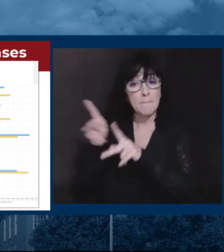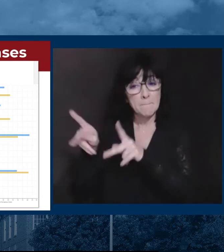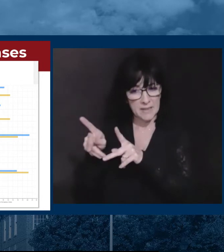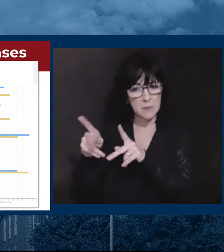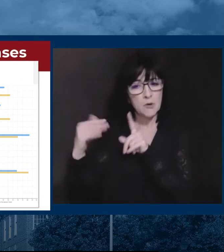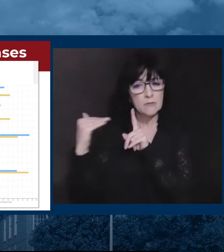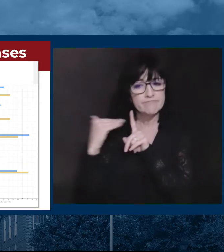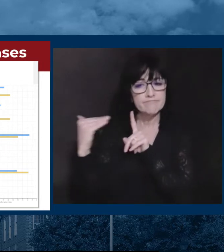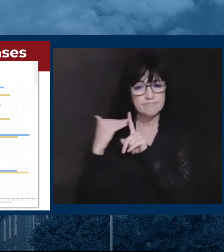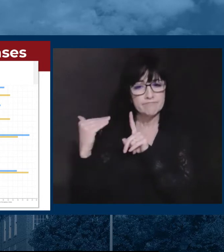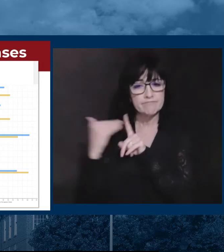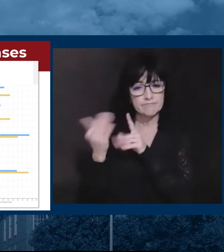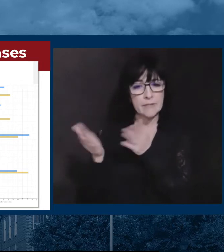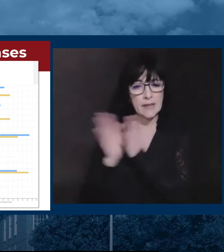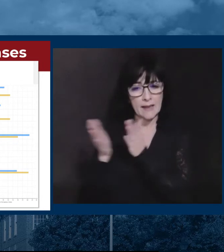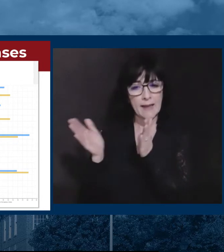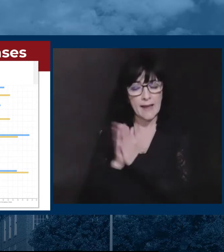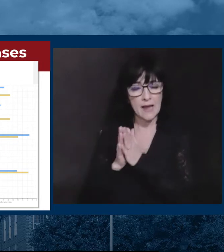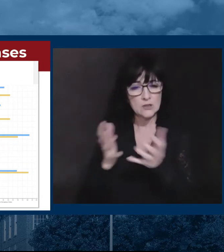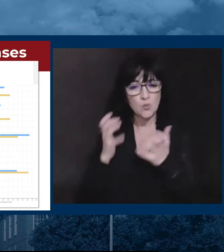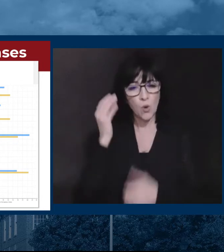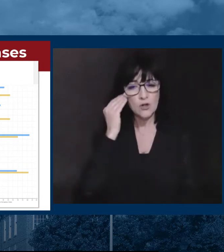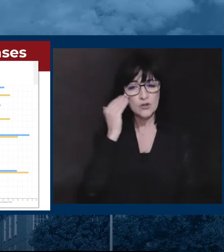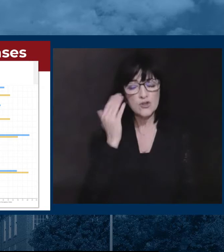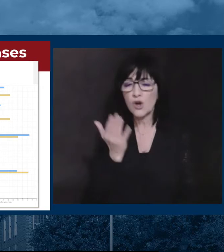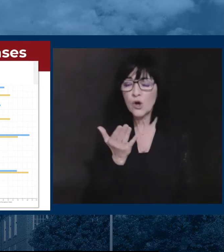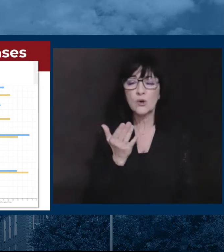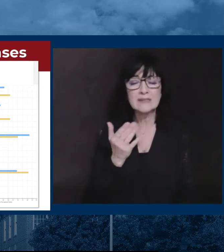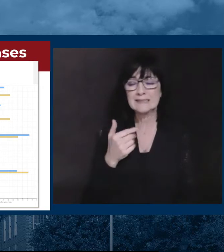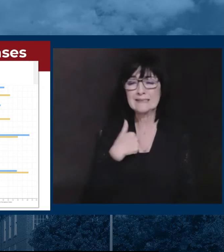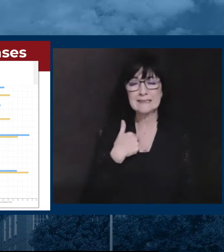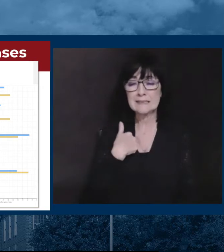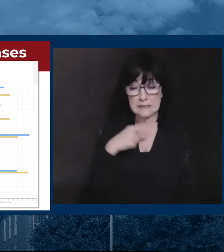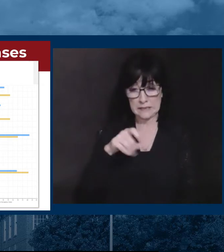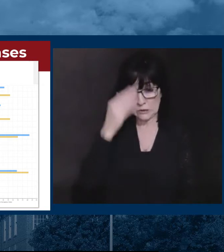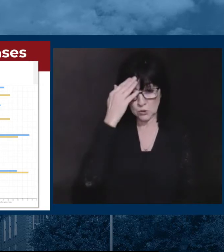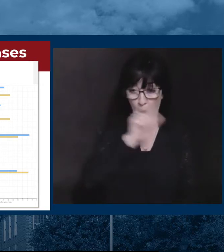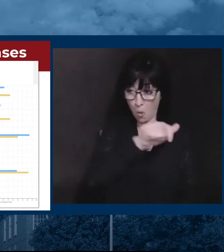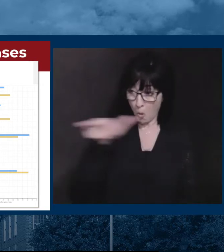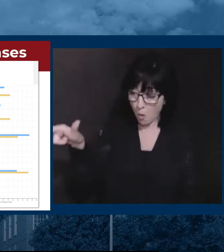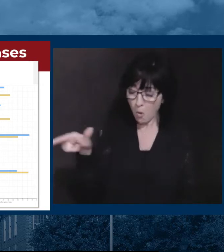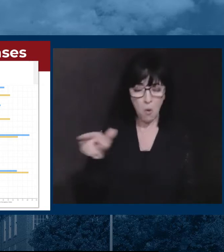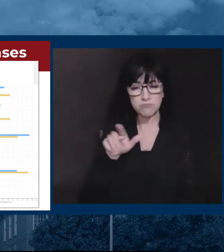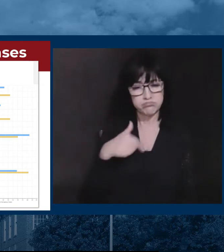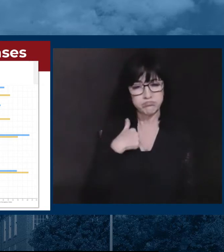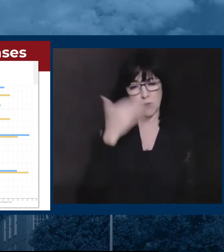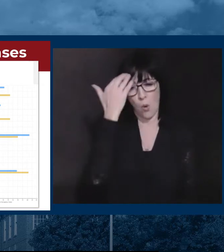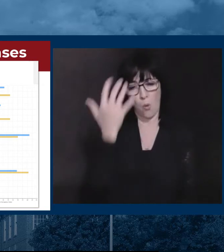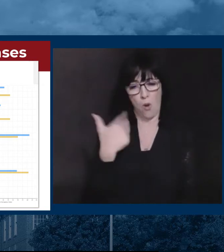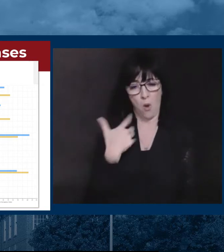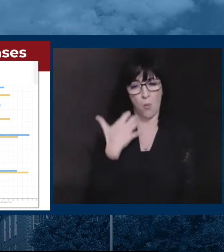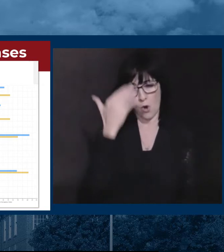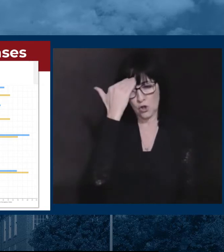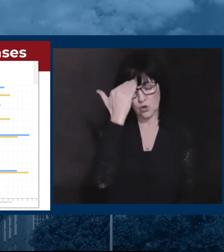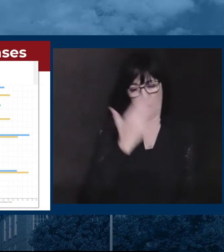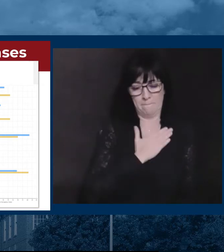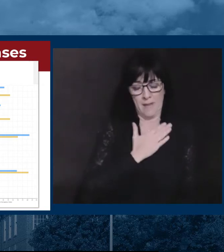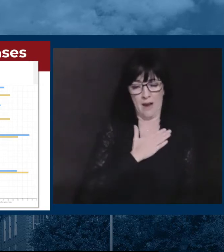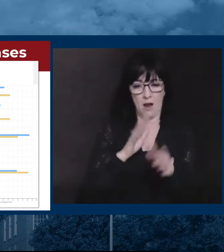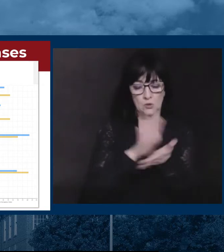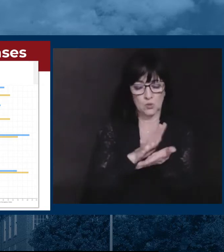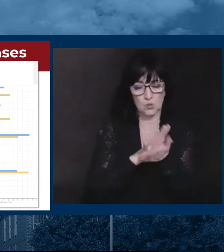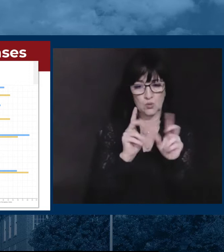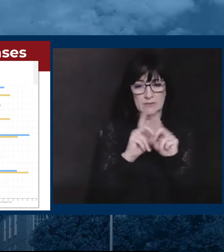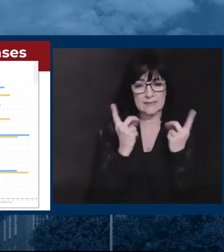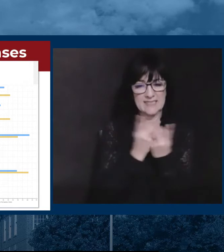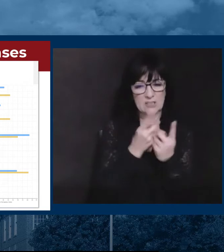at the district level, which we're now more able to do, especially on a cumulative basis, since there are more